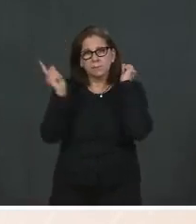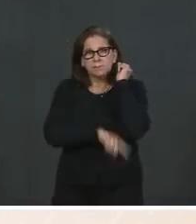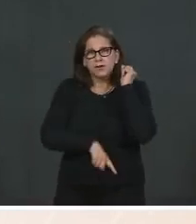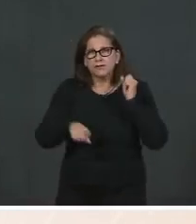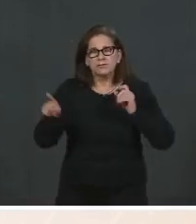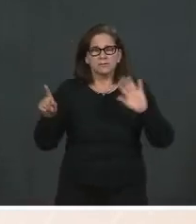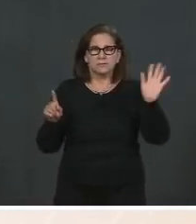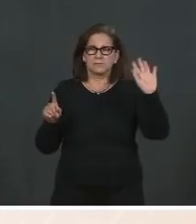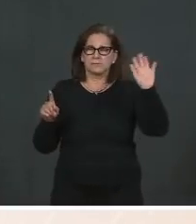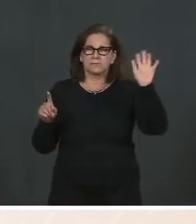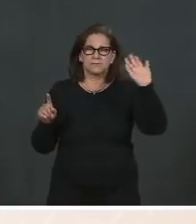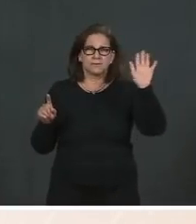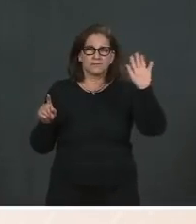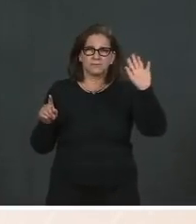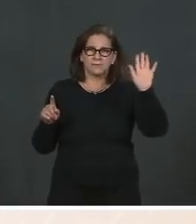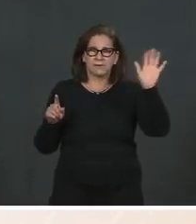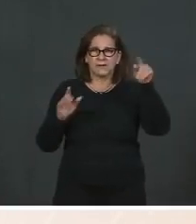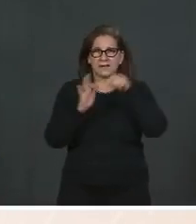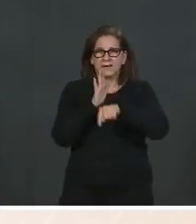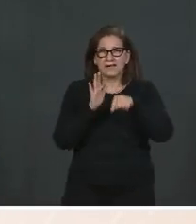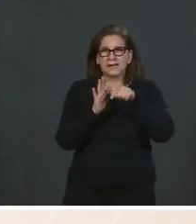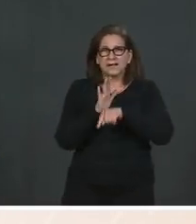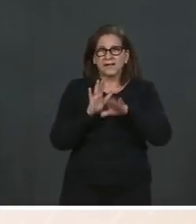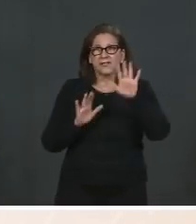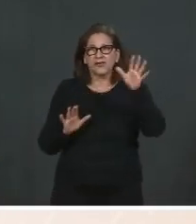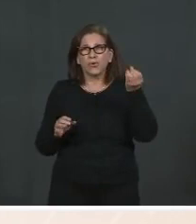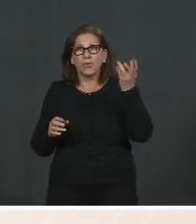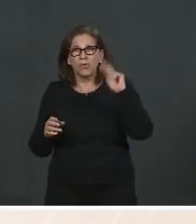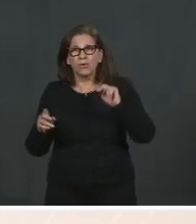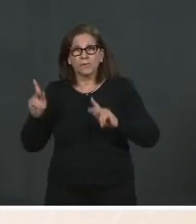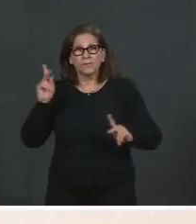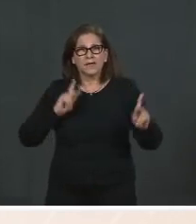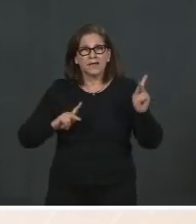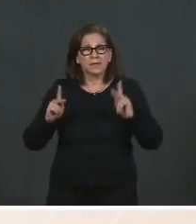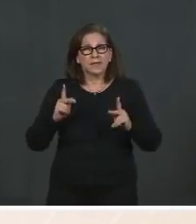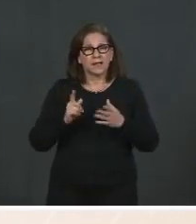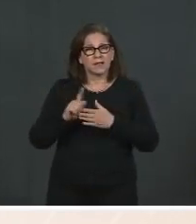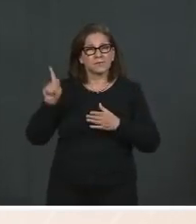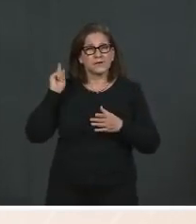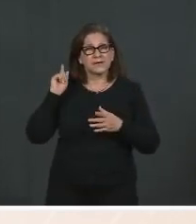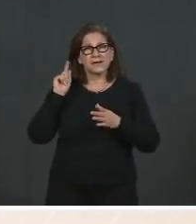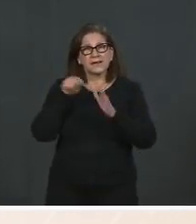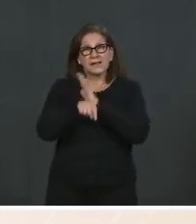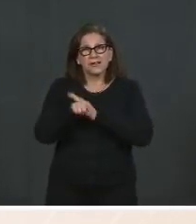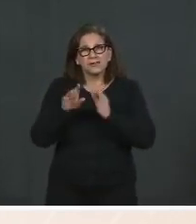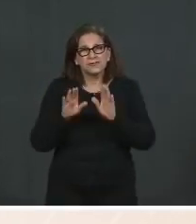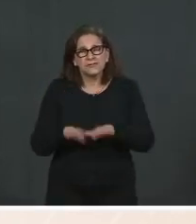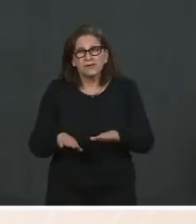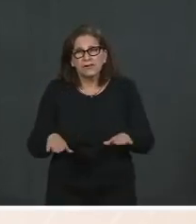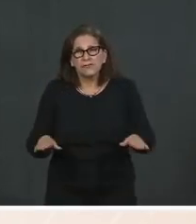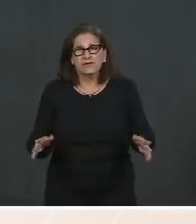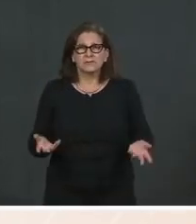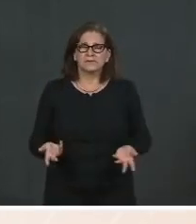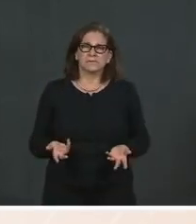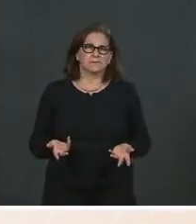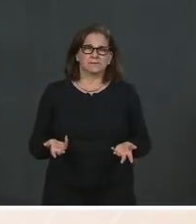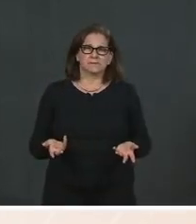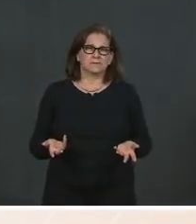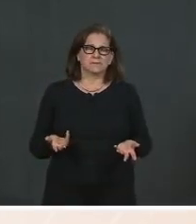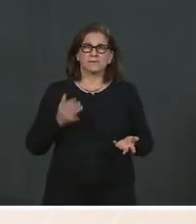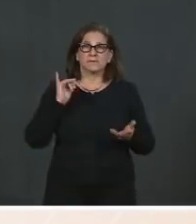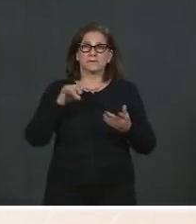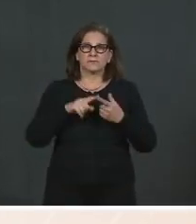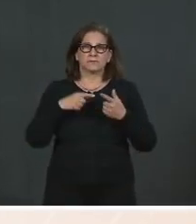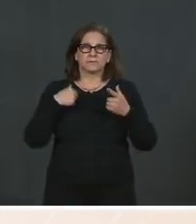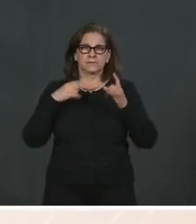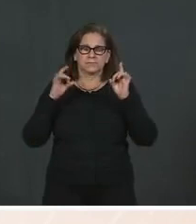lethal force against its own people. Last week's killing of children is just the most recent example of the horrific nature of the violence perpetrated